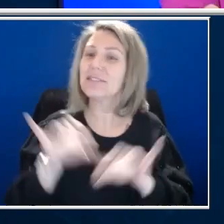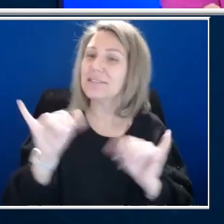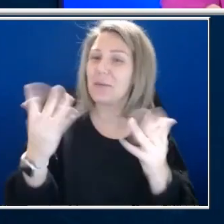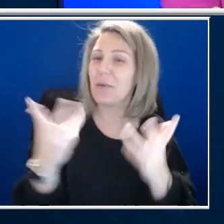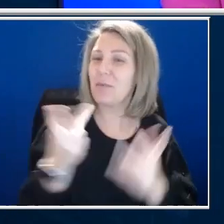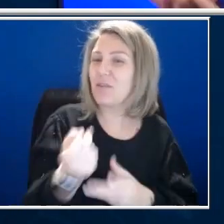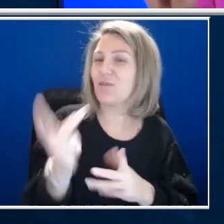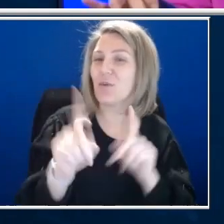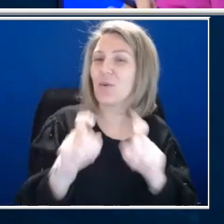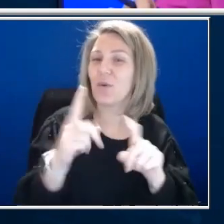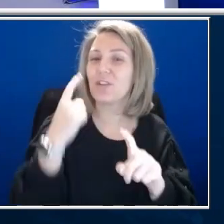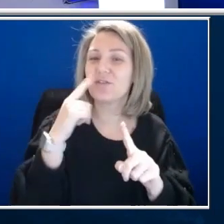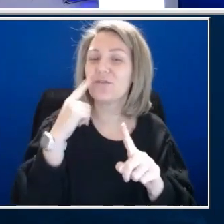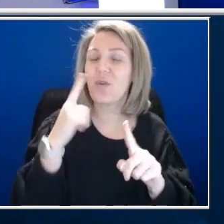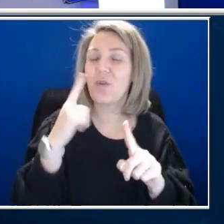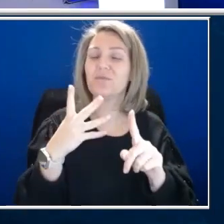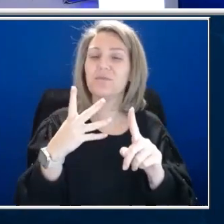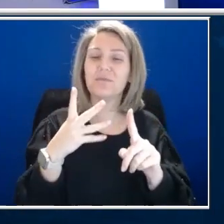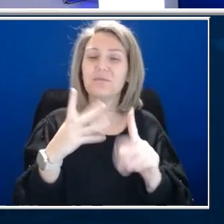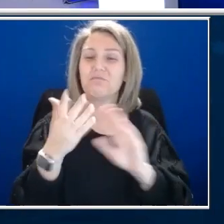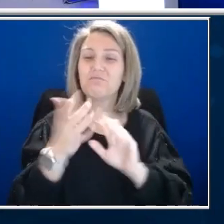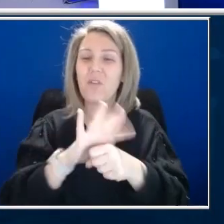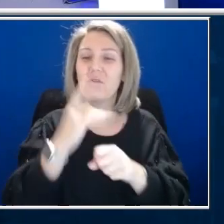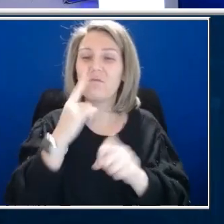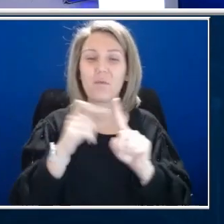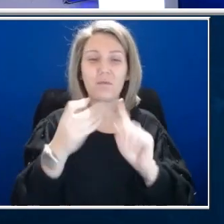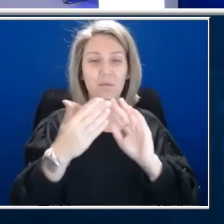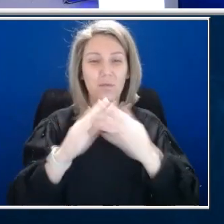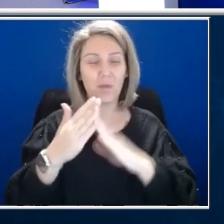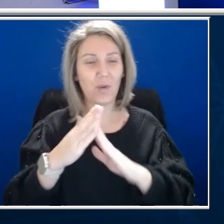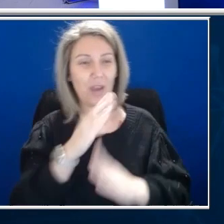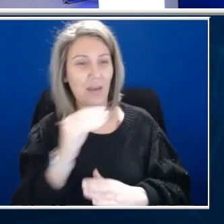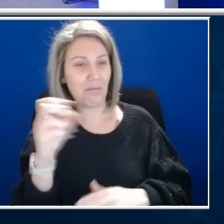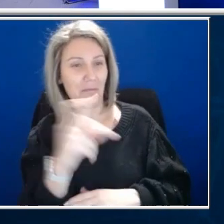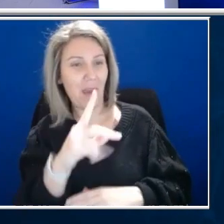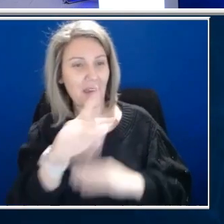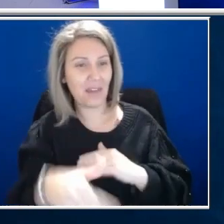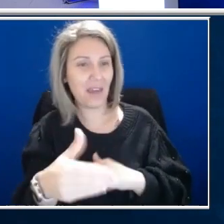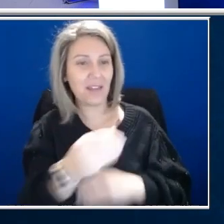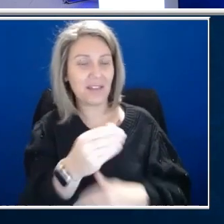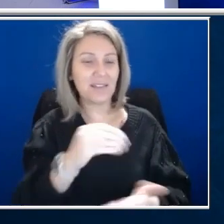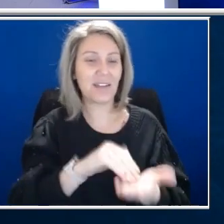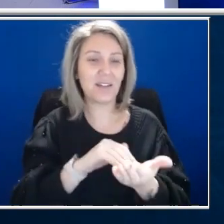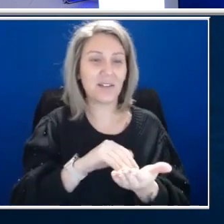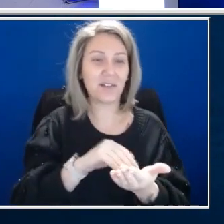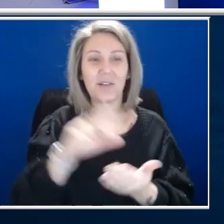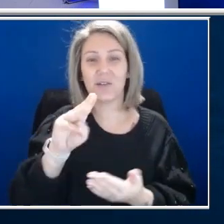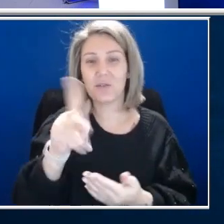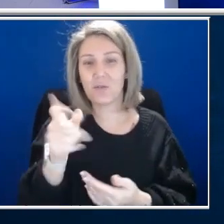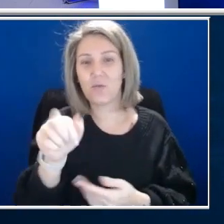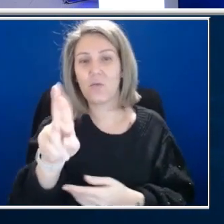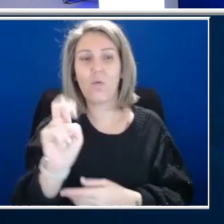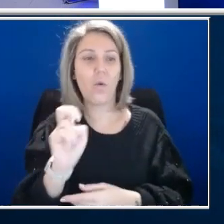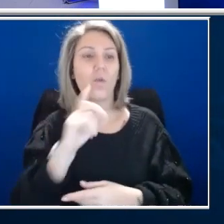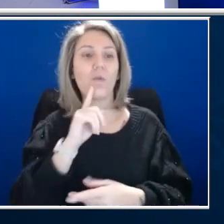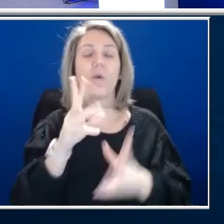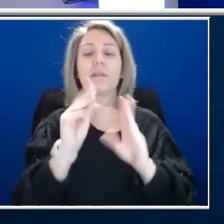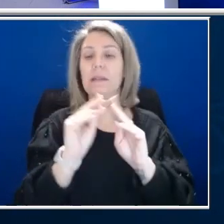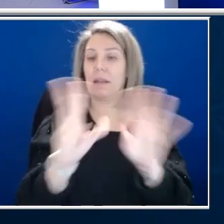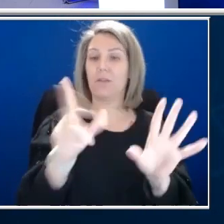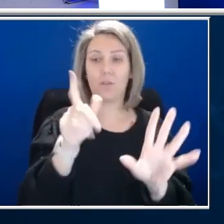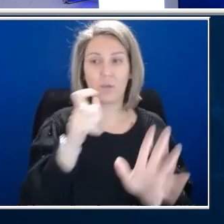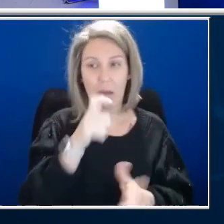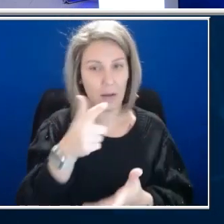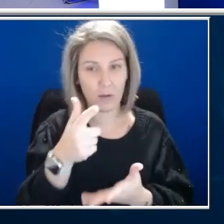for you from the community, but I want to get back to our guest today and Dr. Rohr, who's with me here. And we do want to clarify that you did not treat Sherry. That